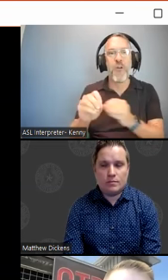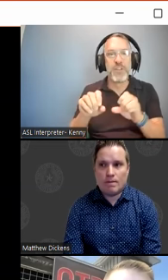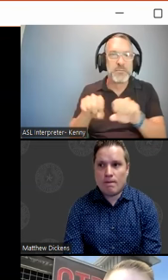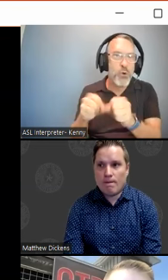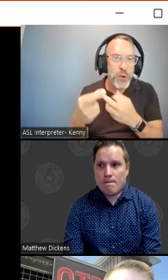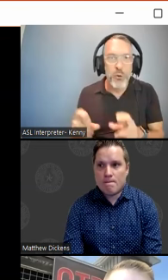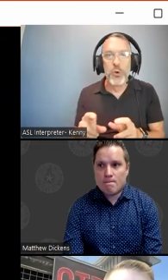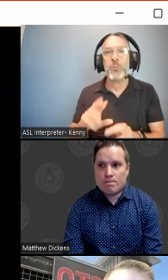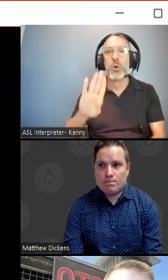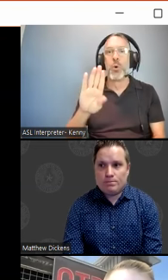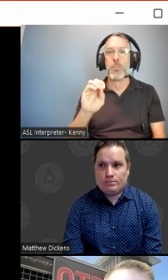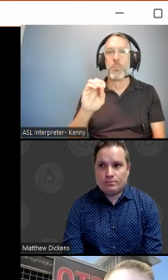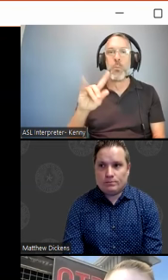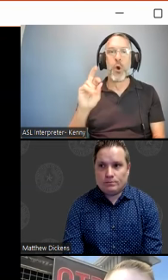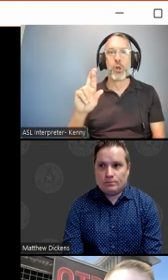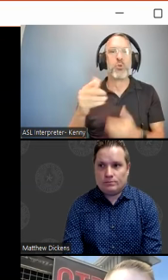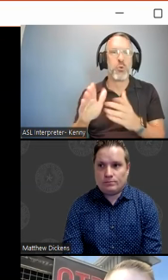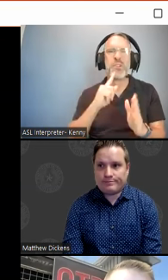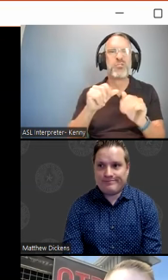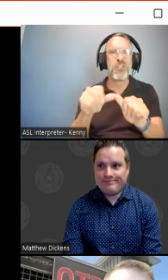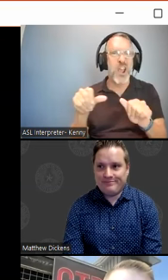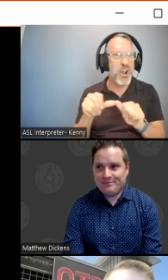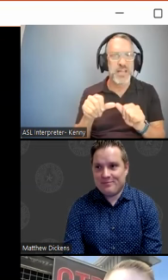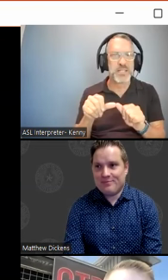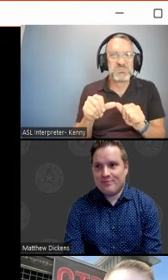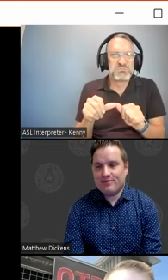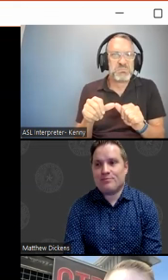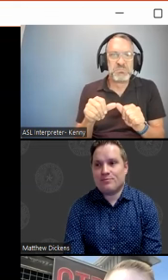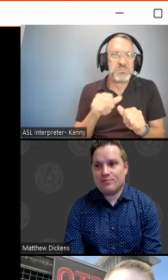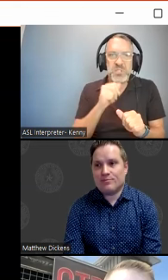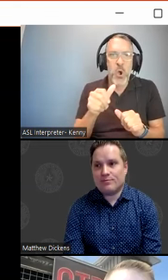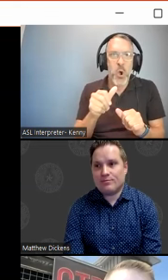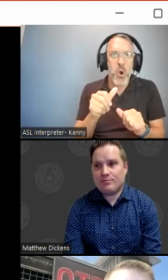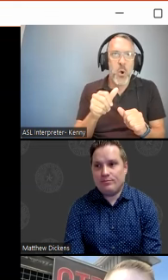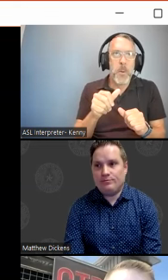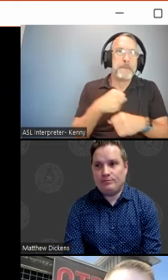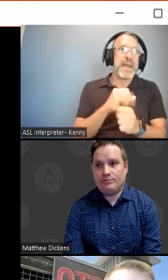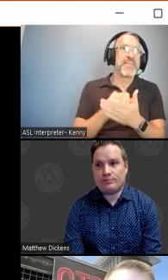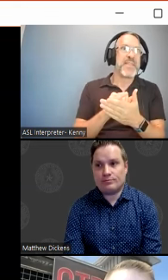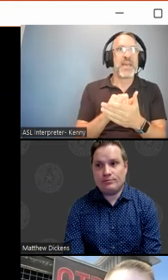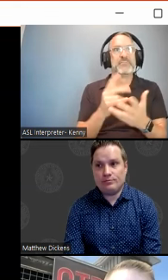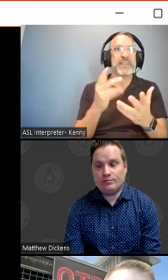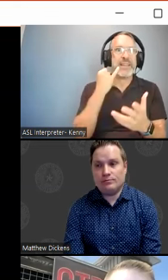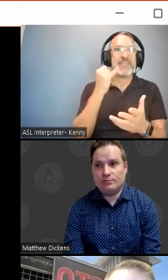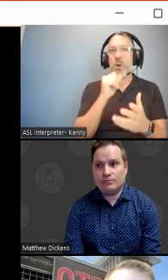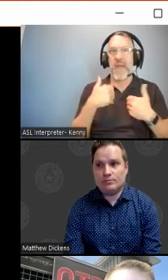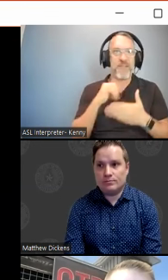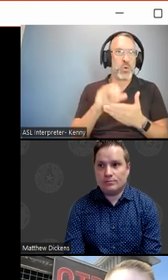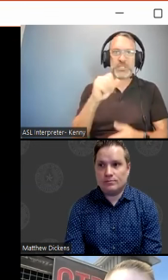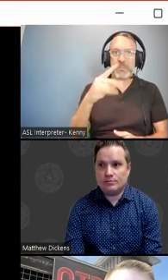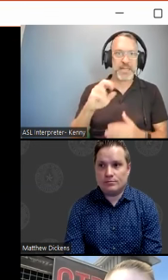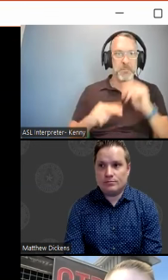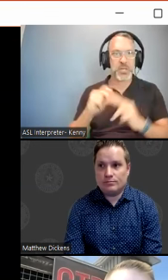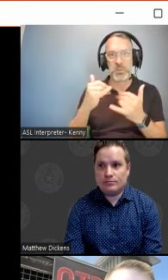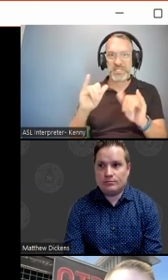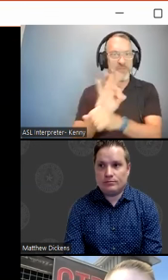or boiler rooms. These are all areas that are not necessarily make or break a facility, meaning that if they didn't have those spaces, the building would